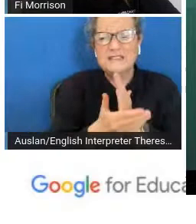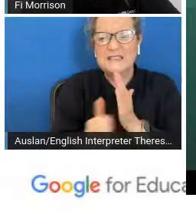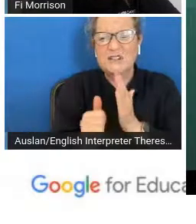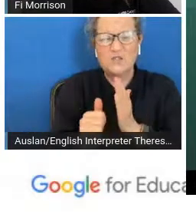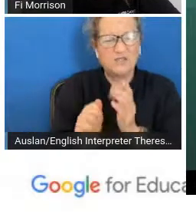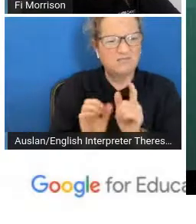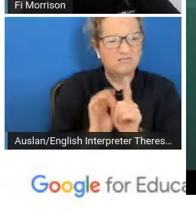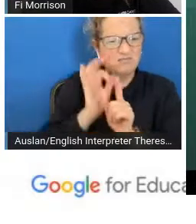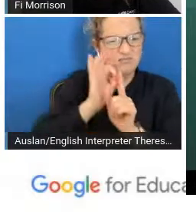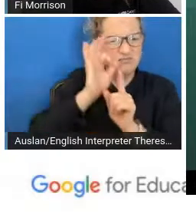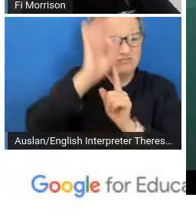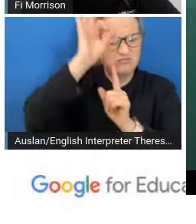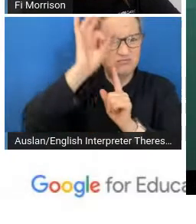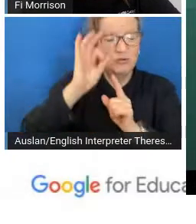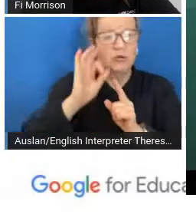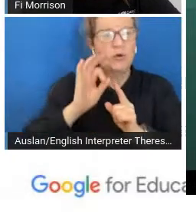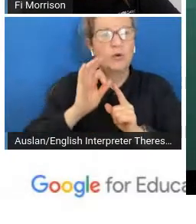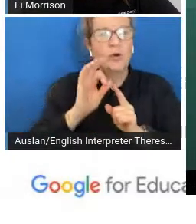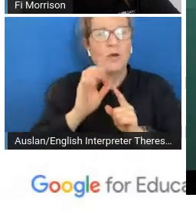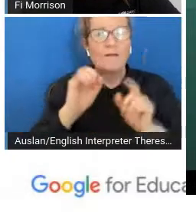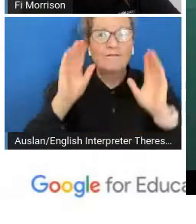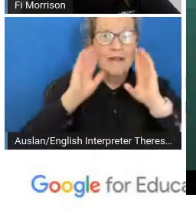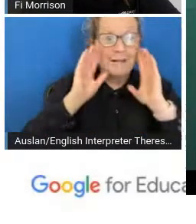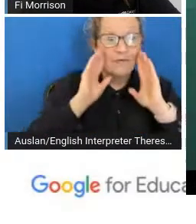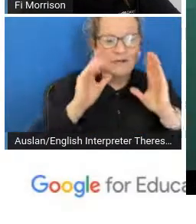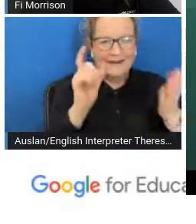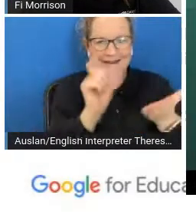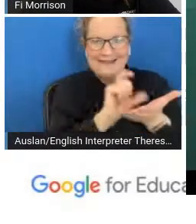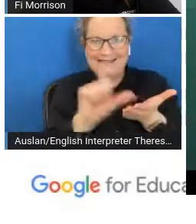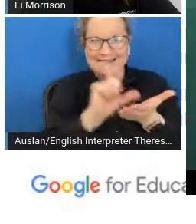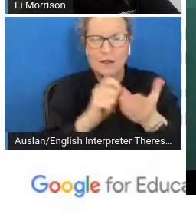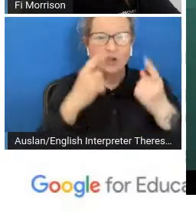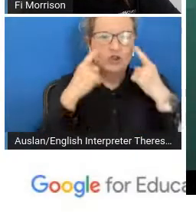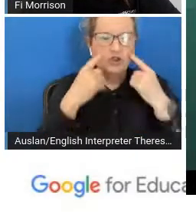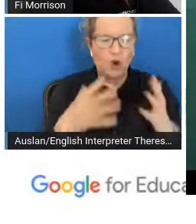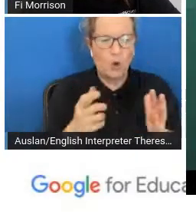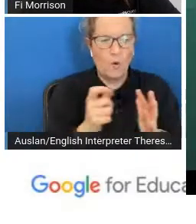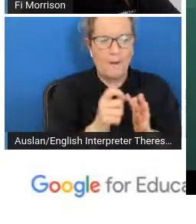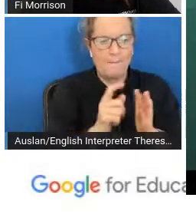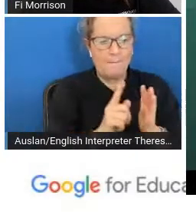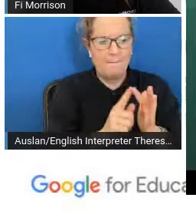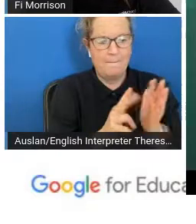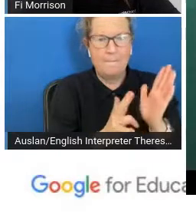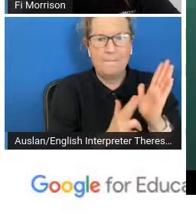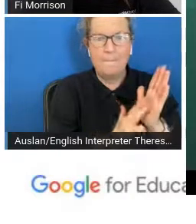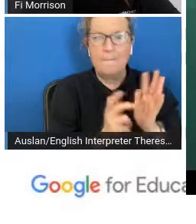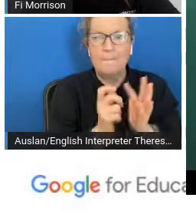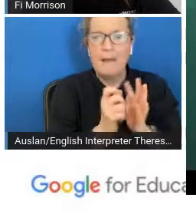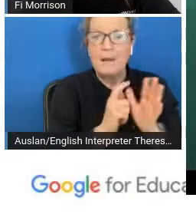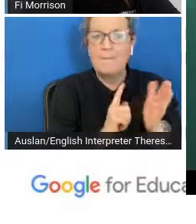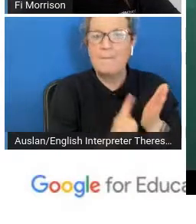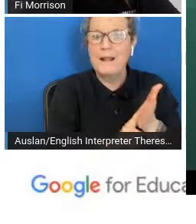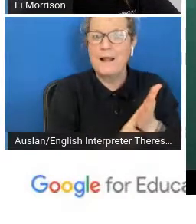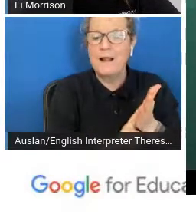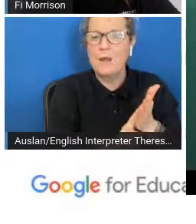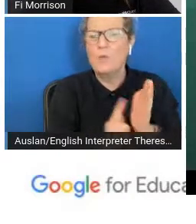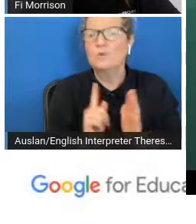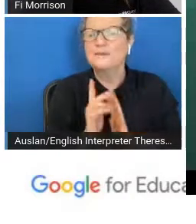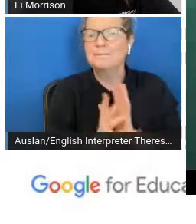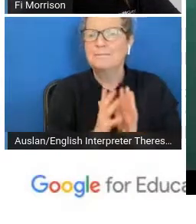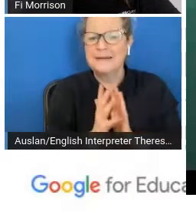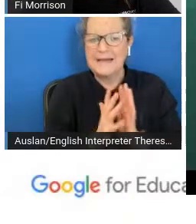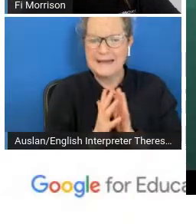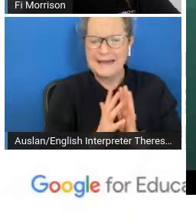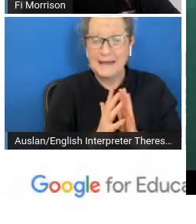So you'll see on our Facebook or our Instagram that we often work with other schools, and we swap over letters between